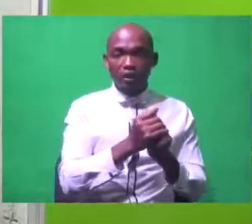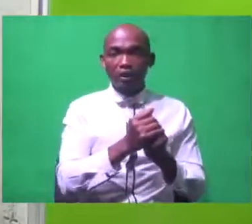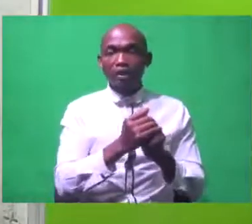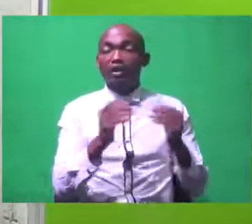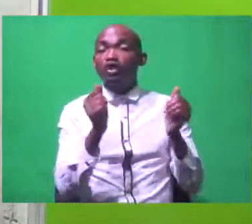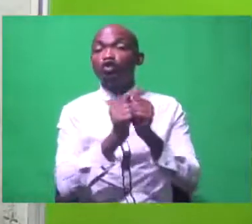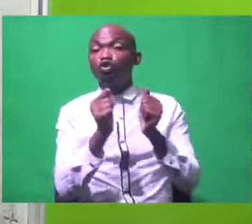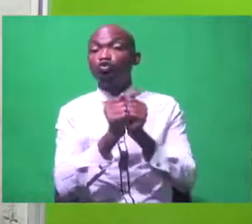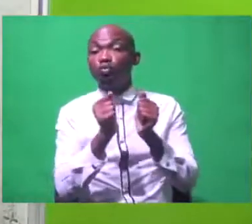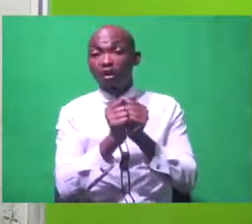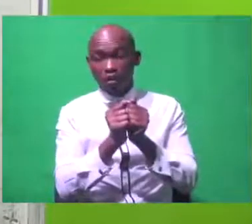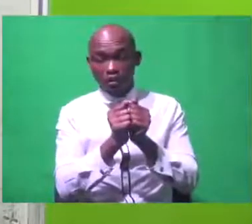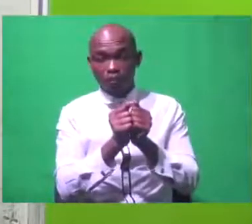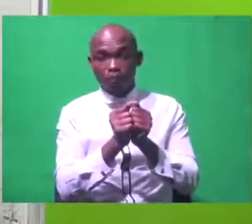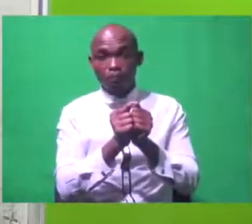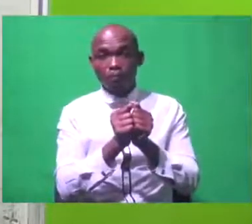instruments